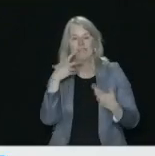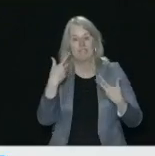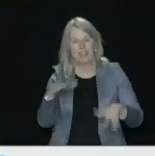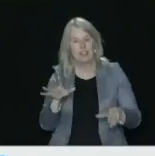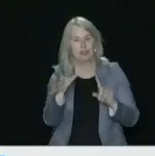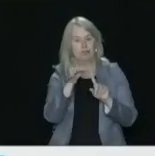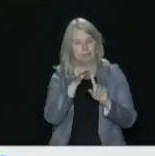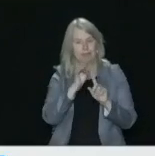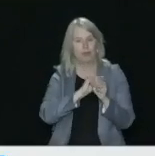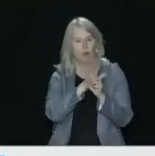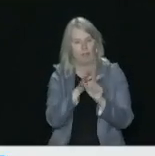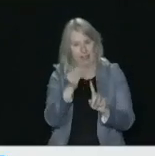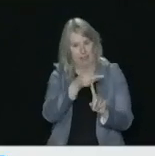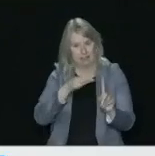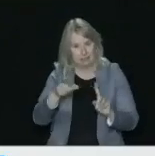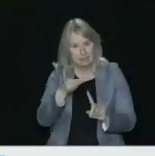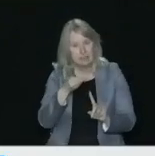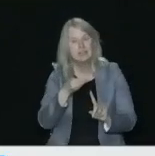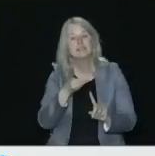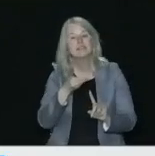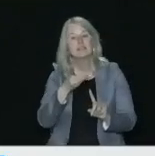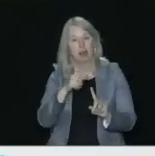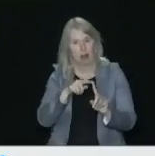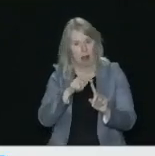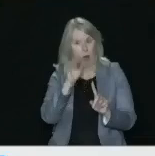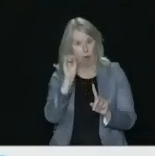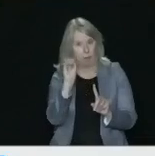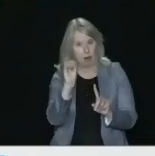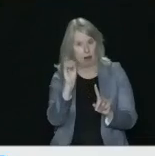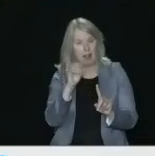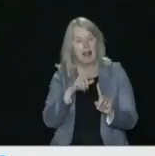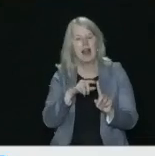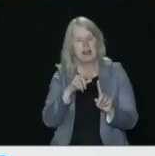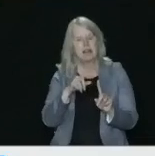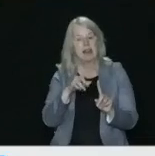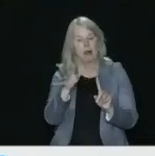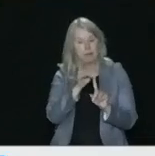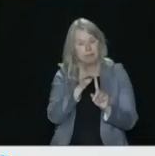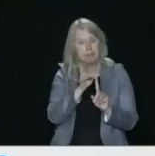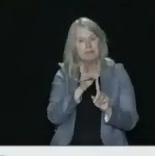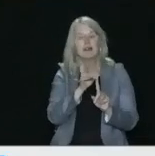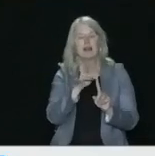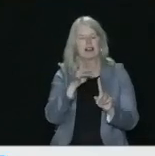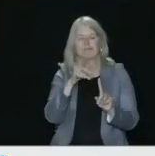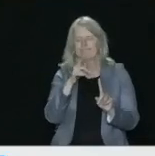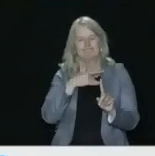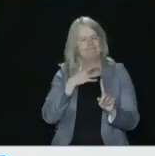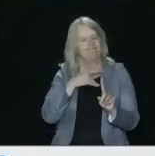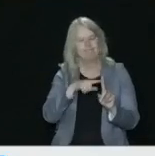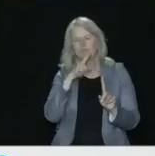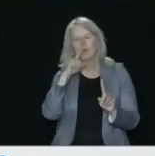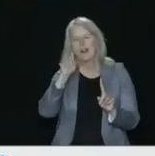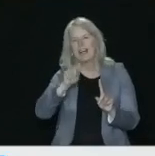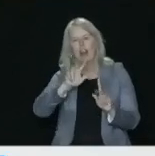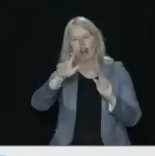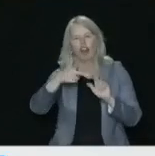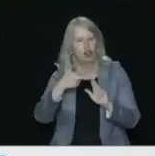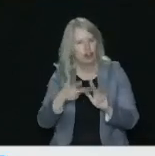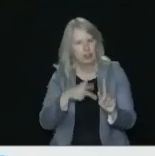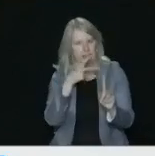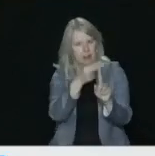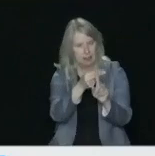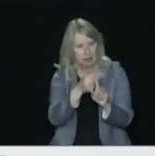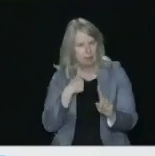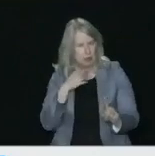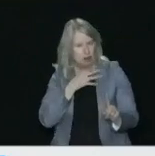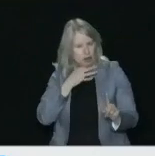policies. But right now, we do have a patchwork in Canada where people go into a Service Canada office. There's a mask requirement. They